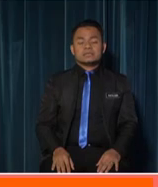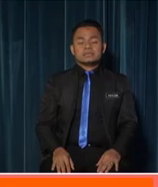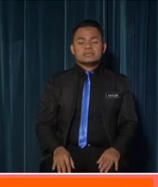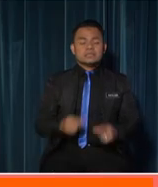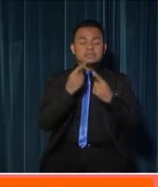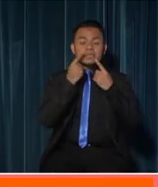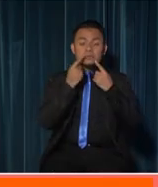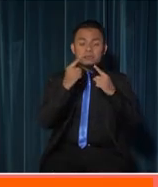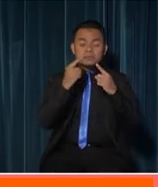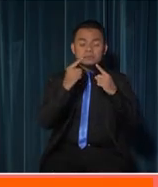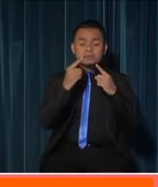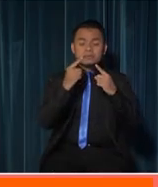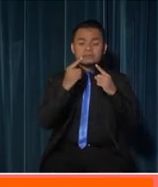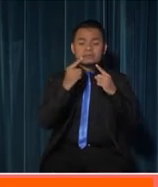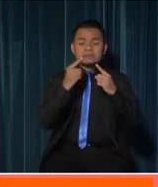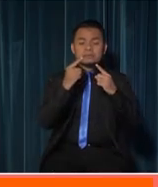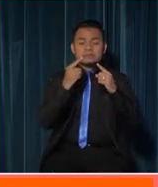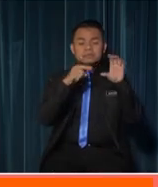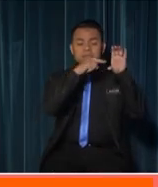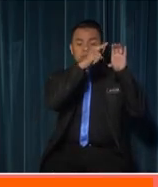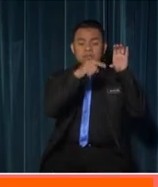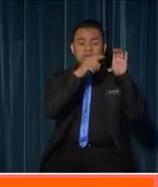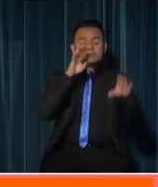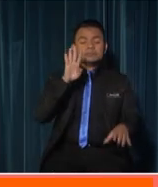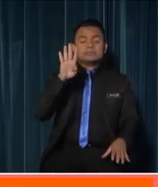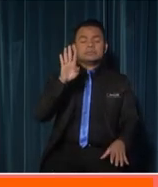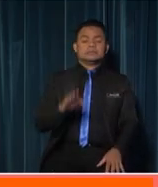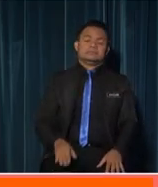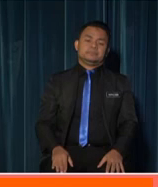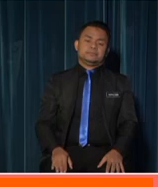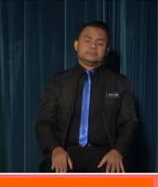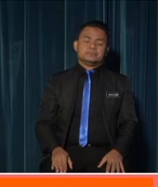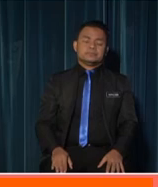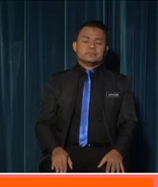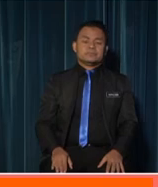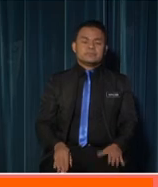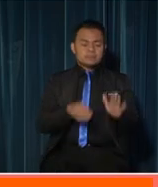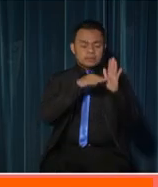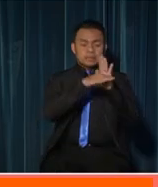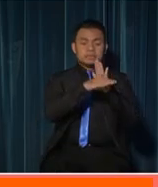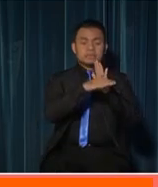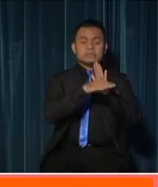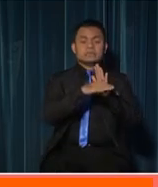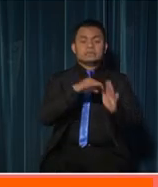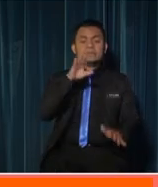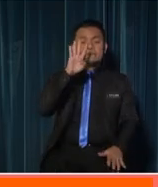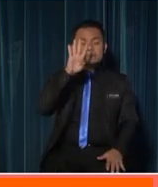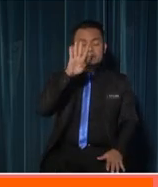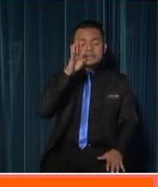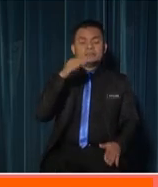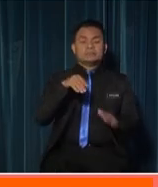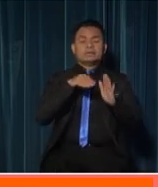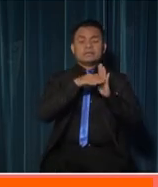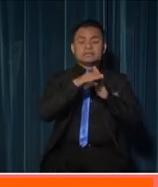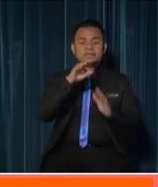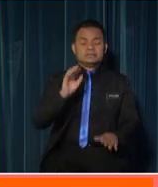clock face is divided into 4 equal parts. Ha! Only